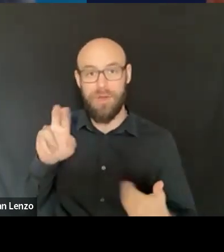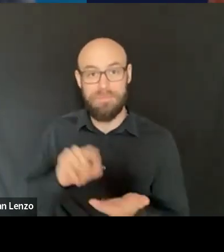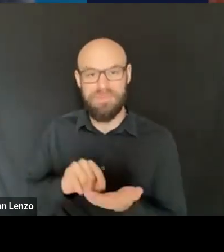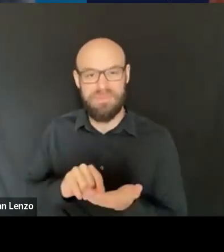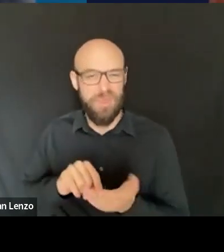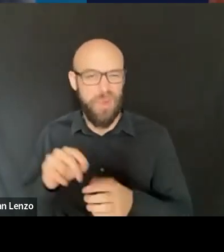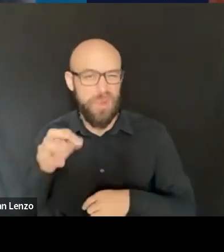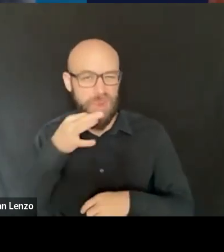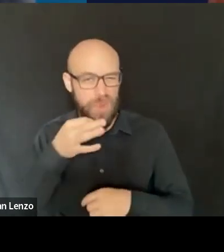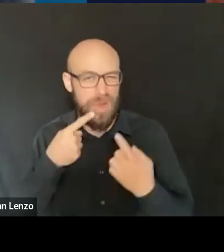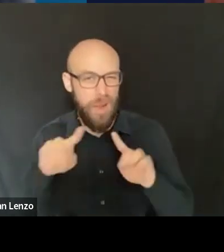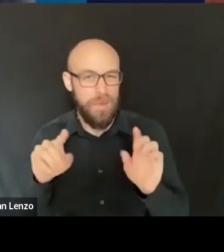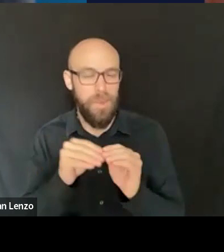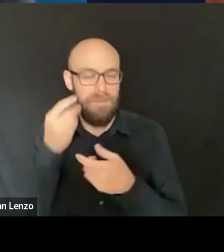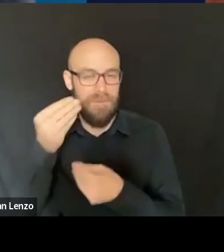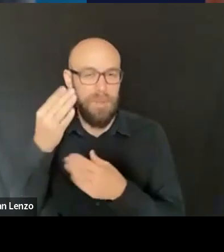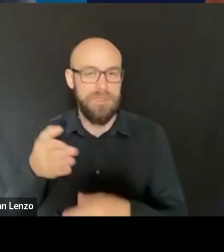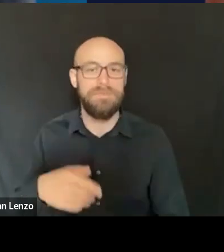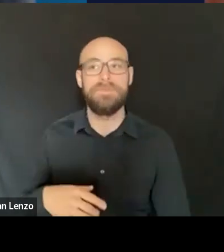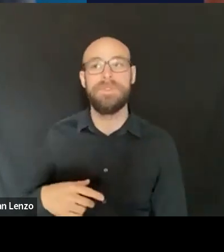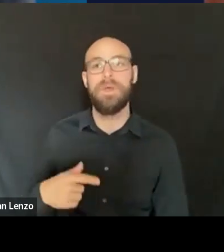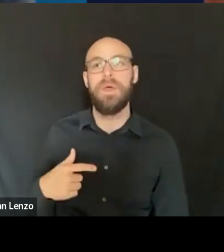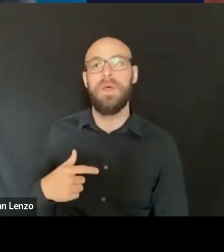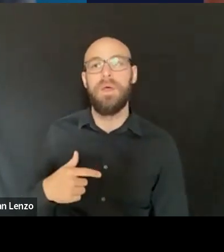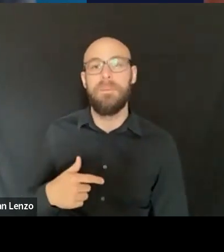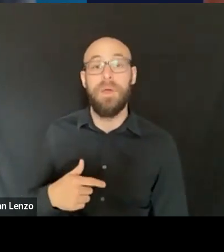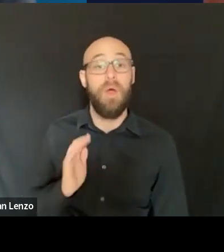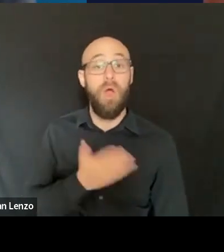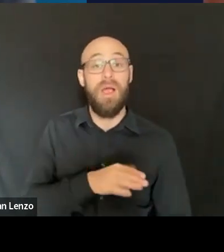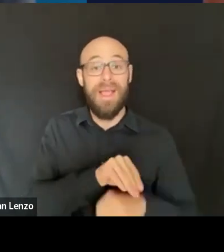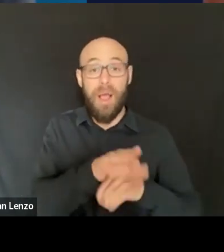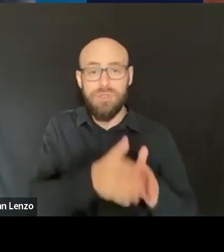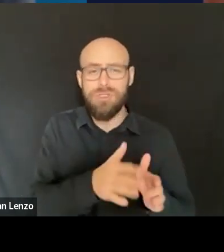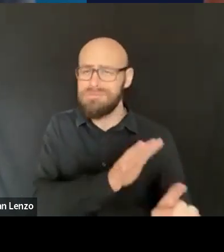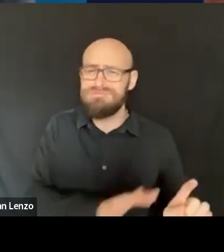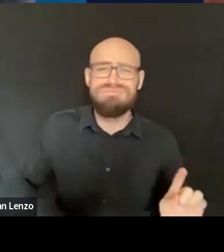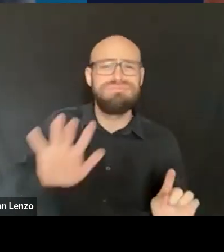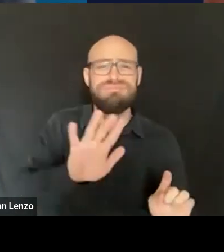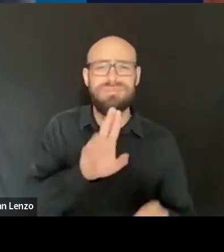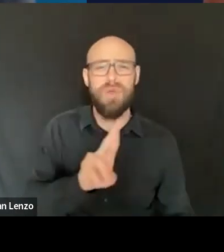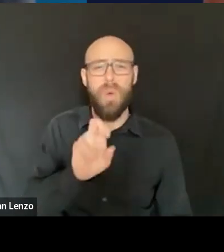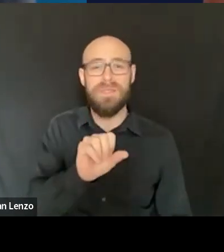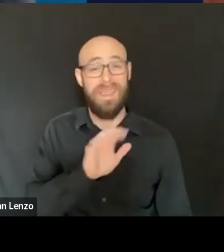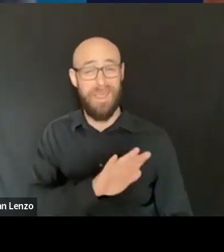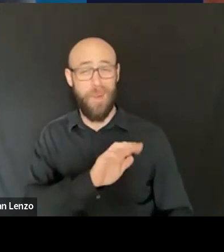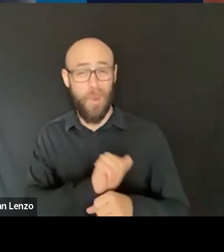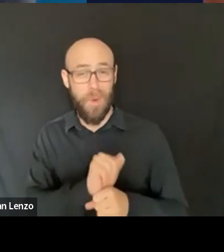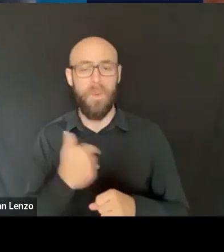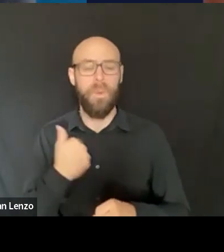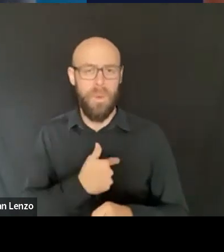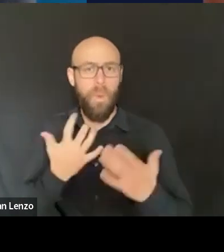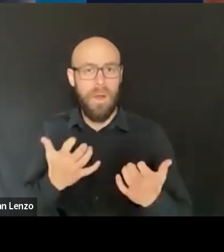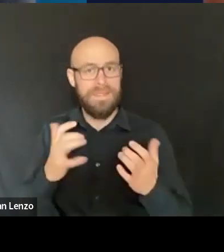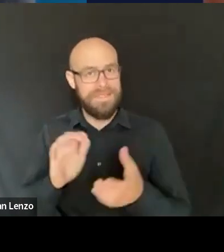announcement. But we are looking to celebrate the work of our counselors across the country as part of this new format, which